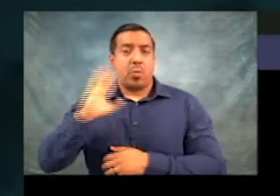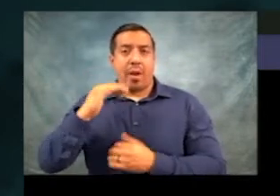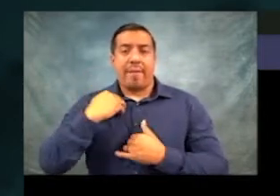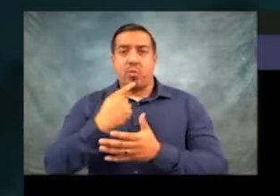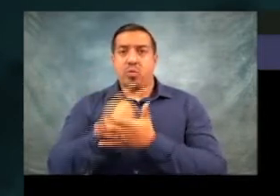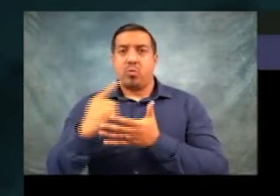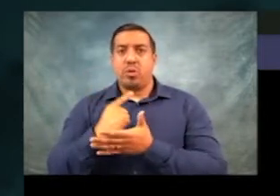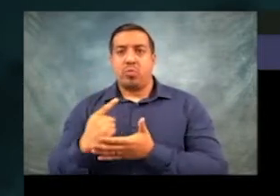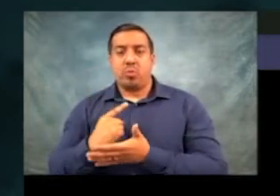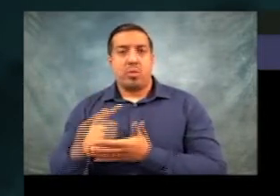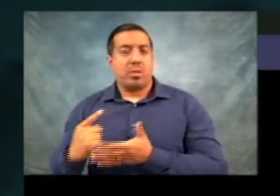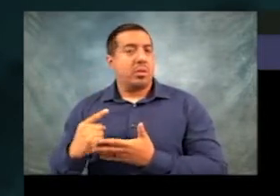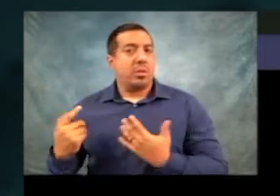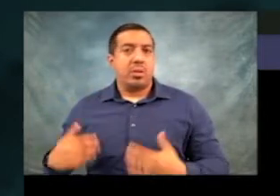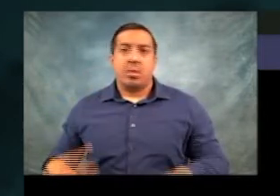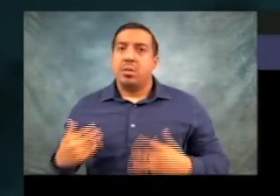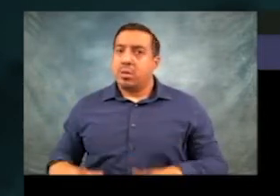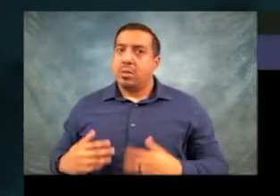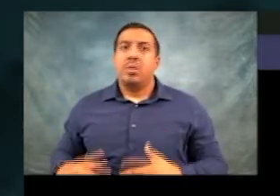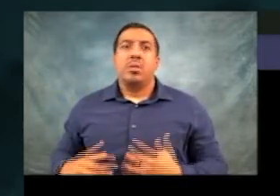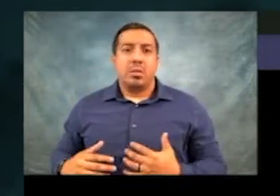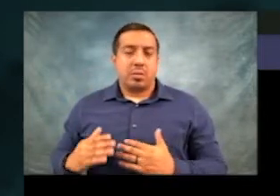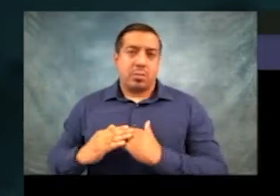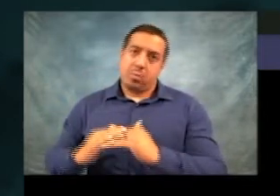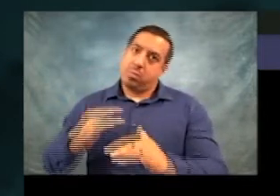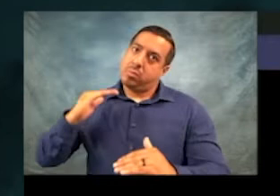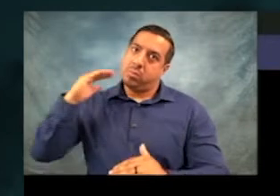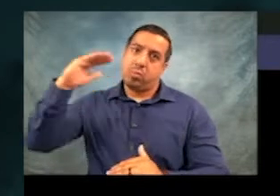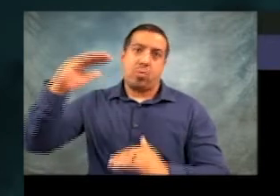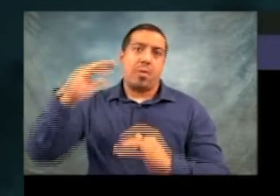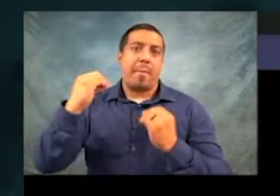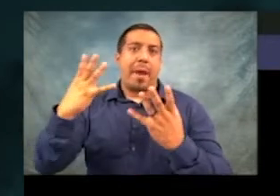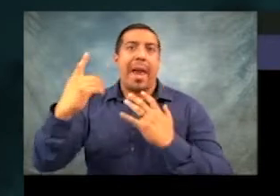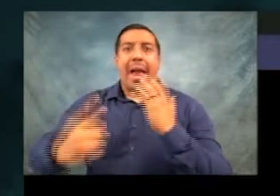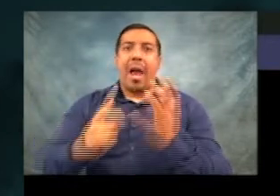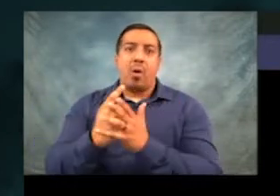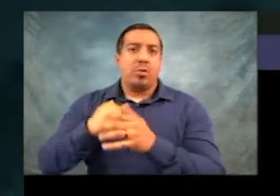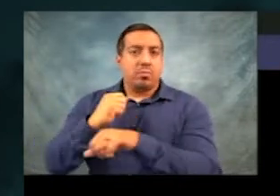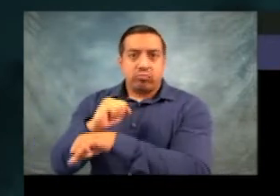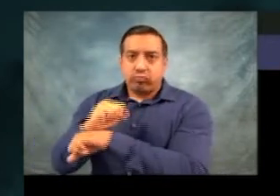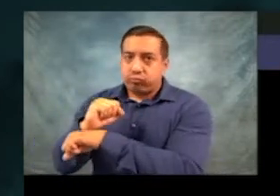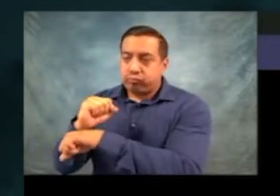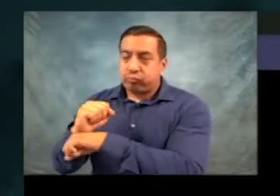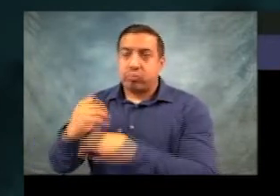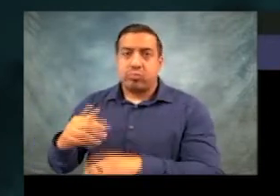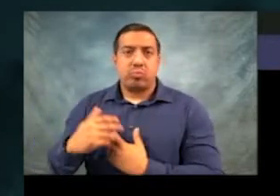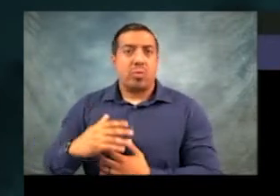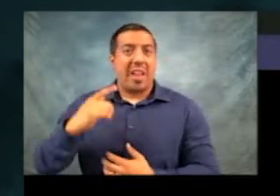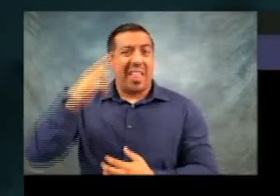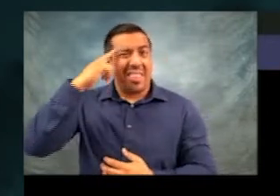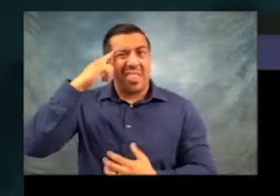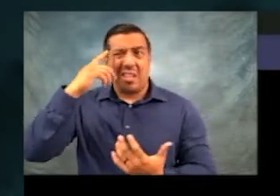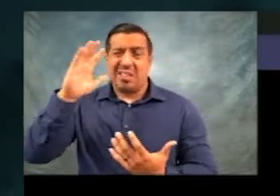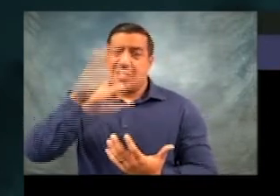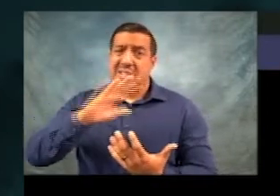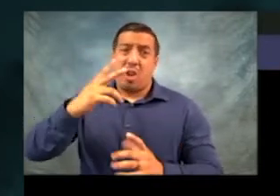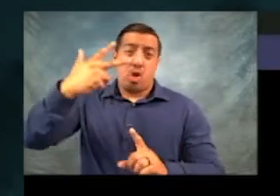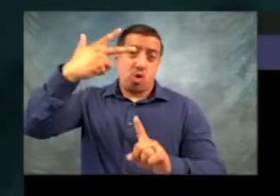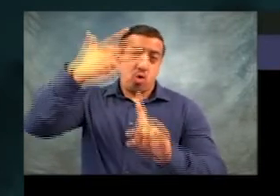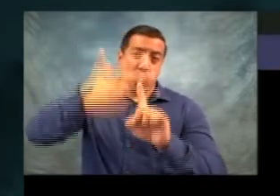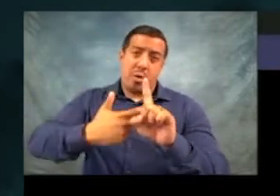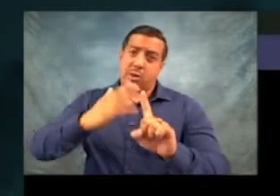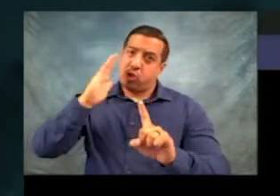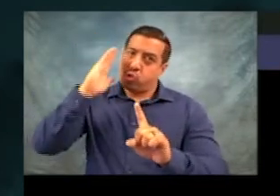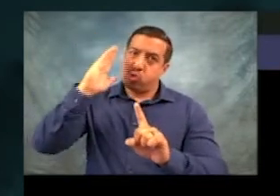get weeks out of it, and it gets to be pretty much up there. So basically for about 3 straight months. All we